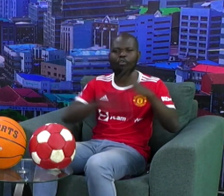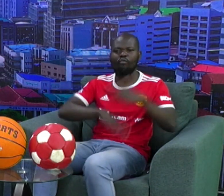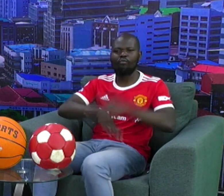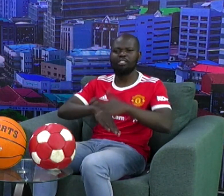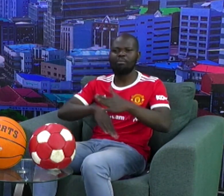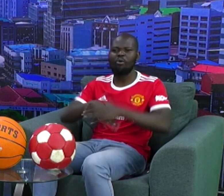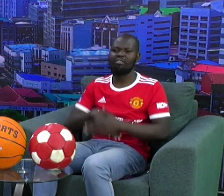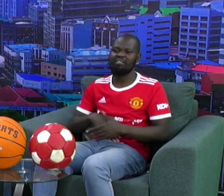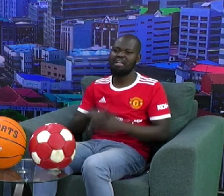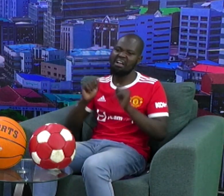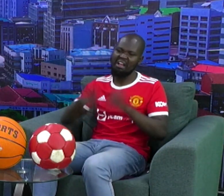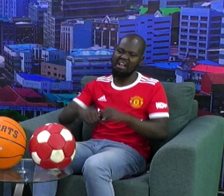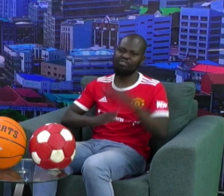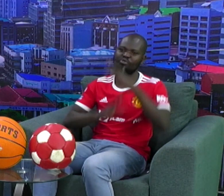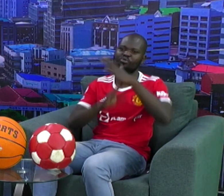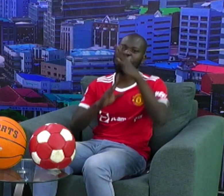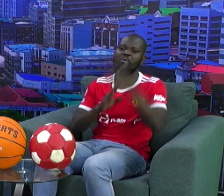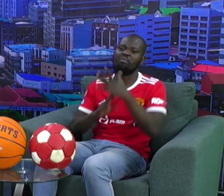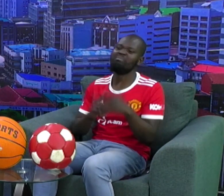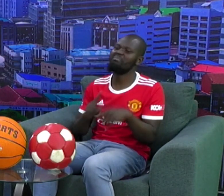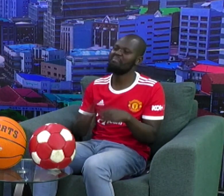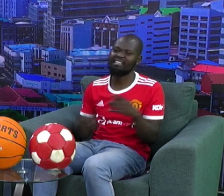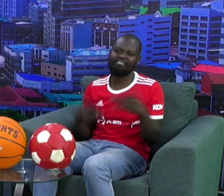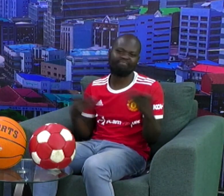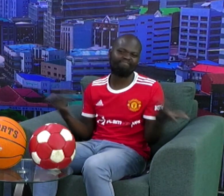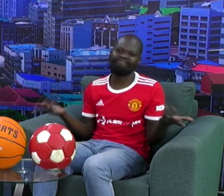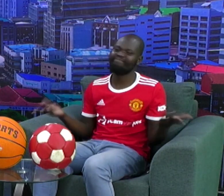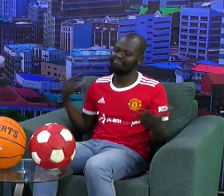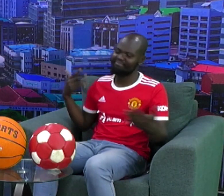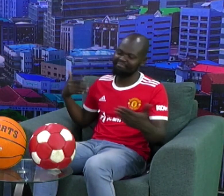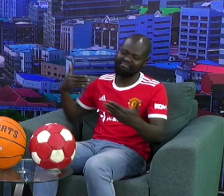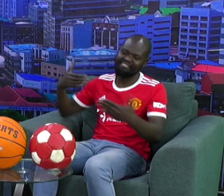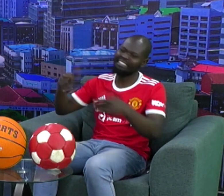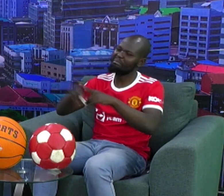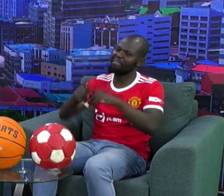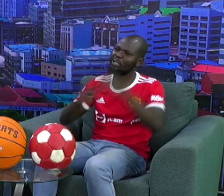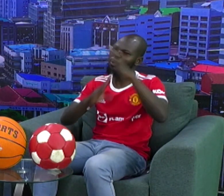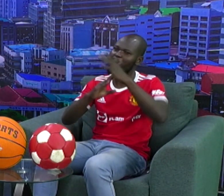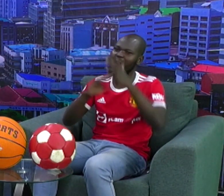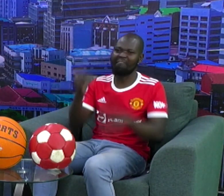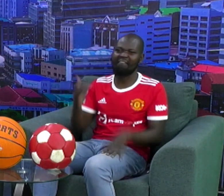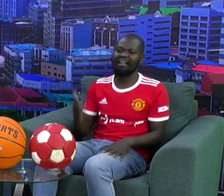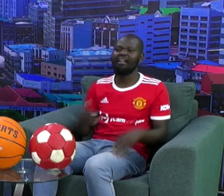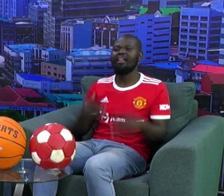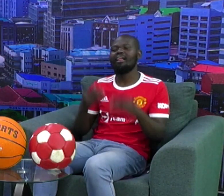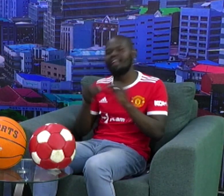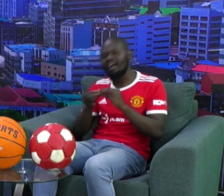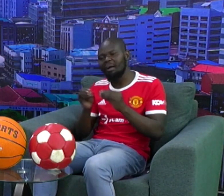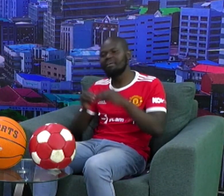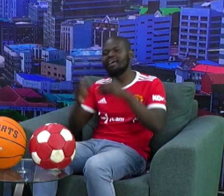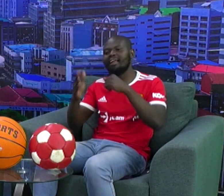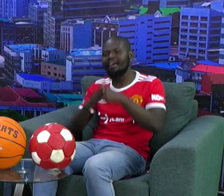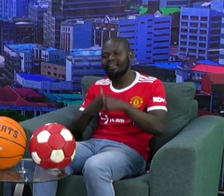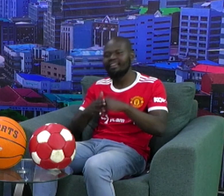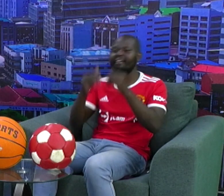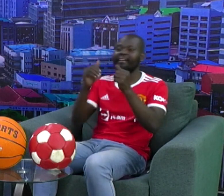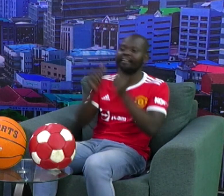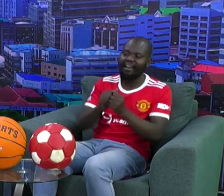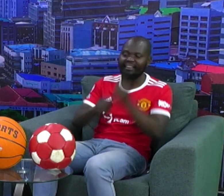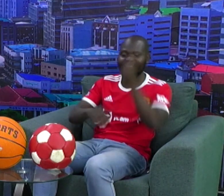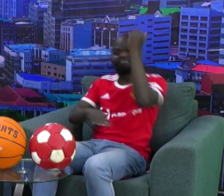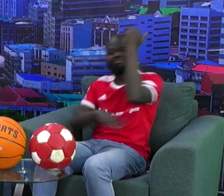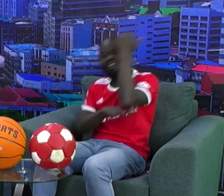and they have enough rest, and they really put their mind in the game of football. It has never